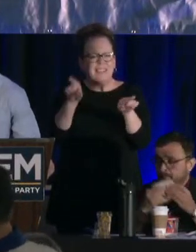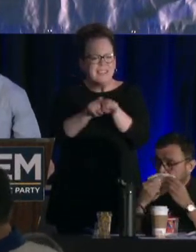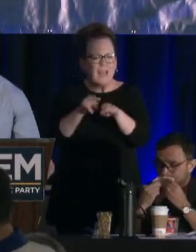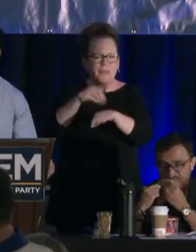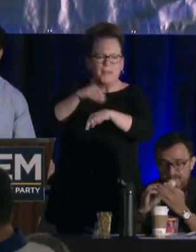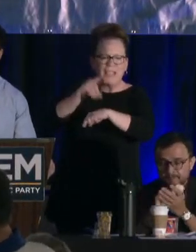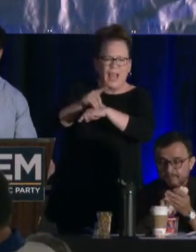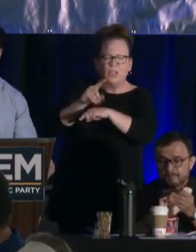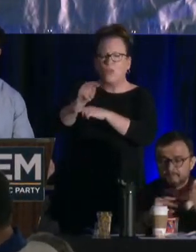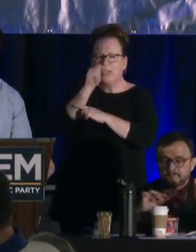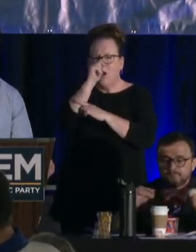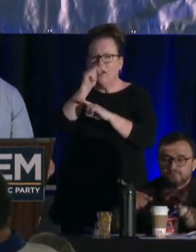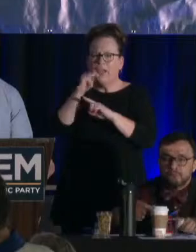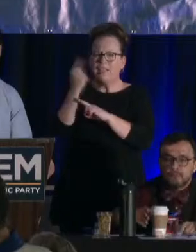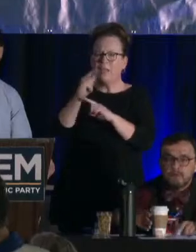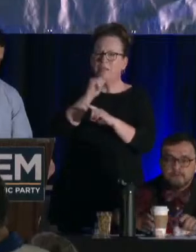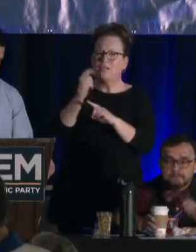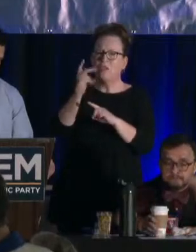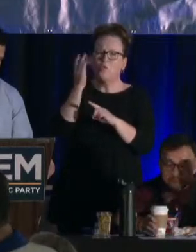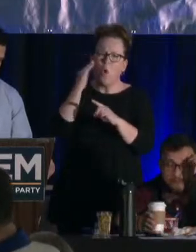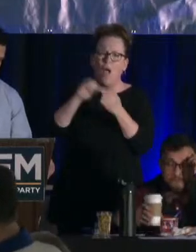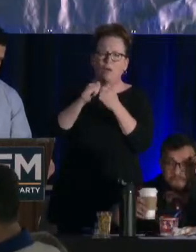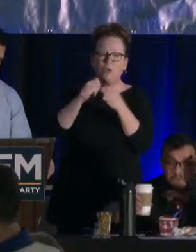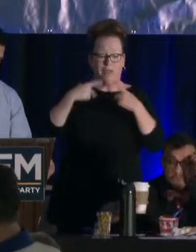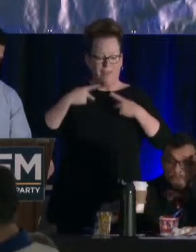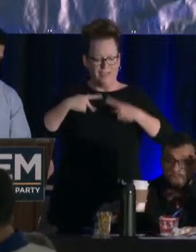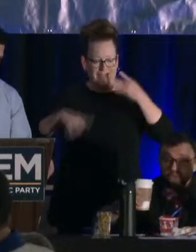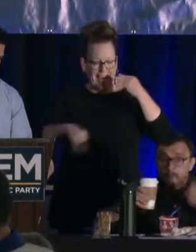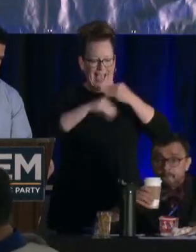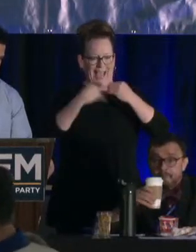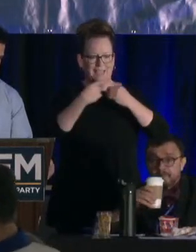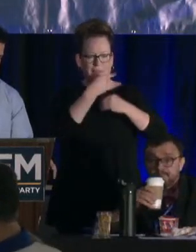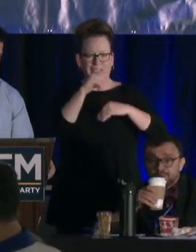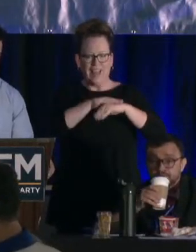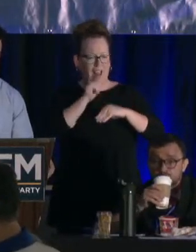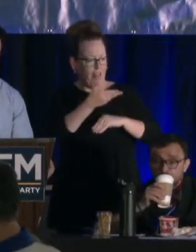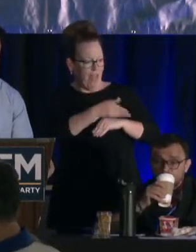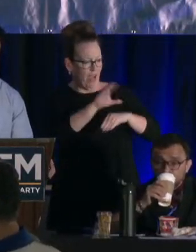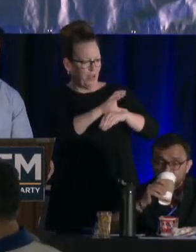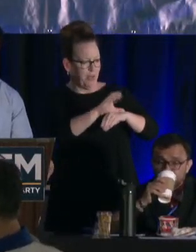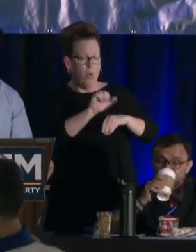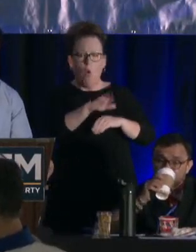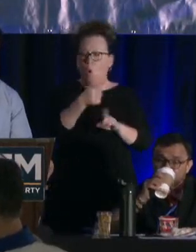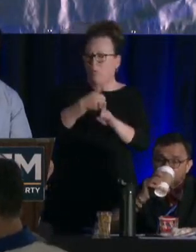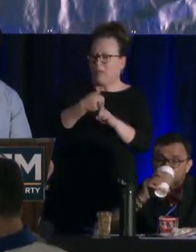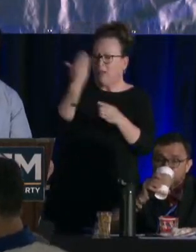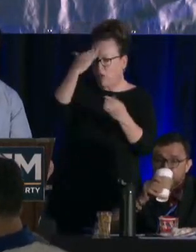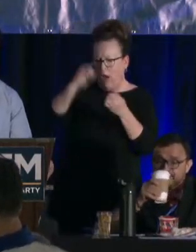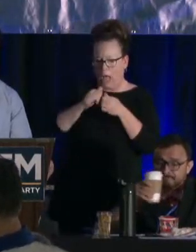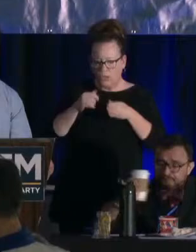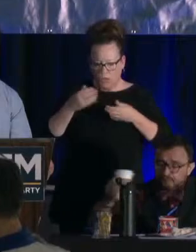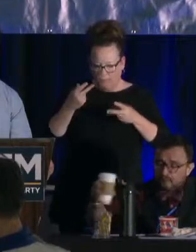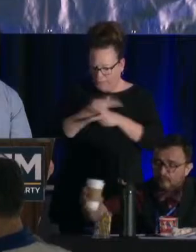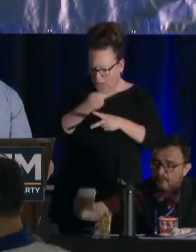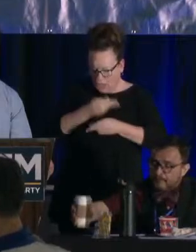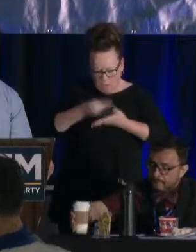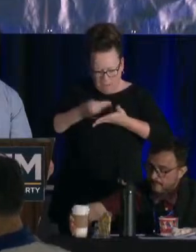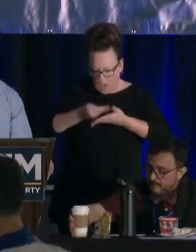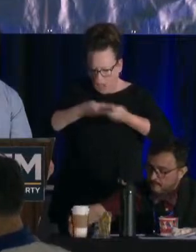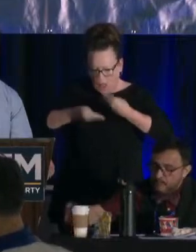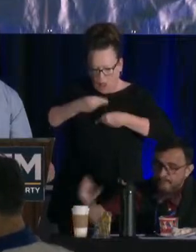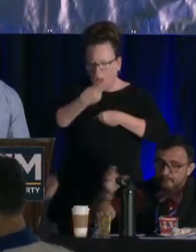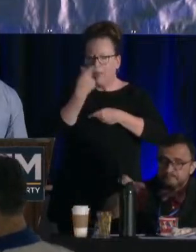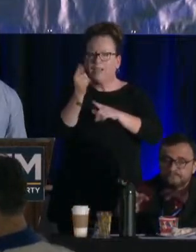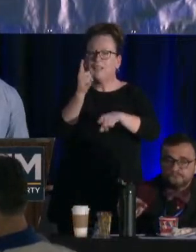somebody doesn't know how to physically add something because it's not on the computer, or they don't know how to give you your money back because they don't know how to